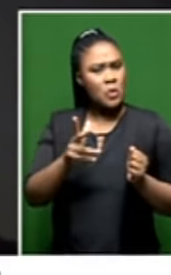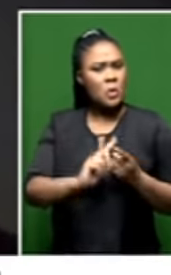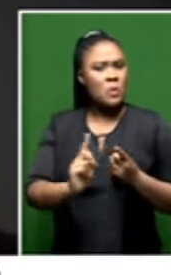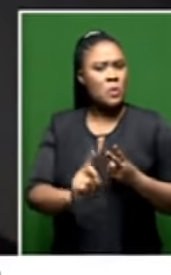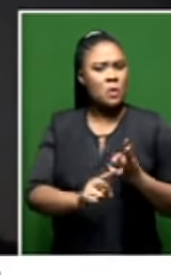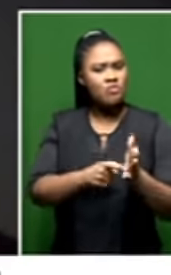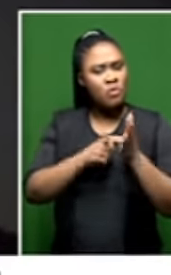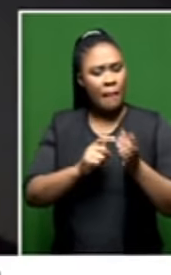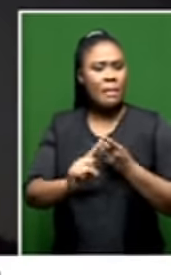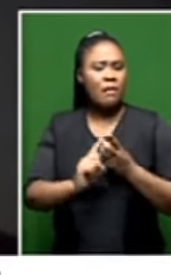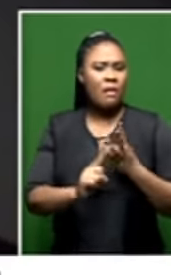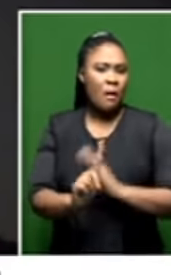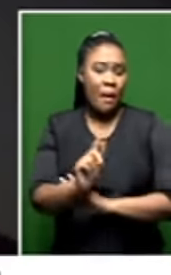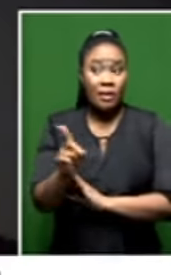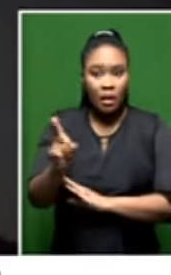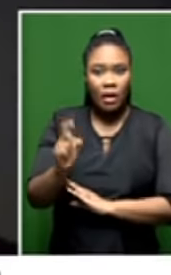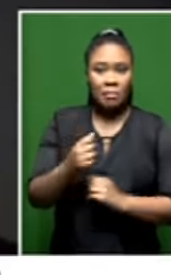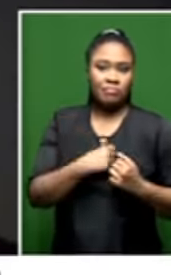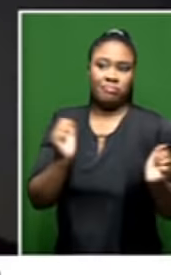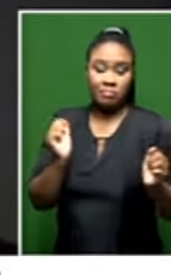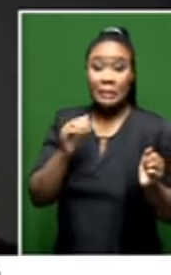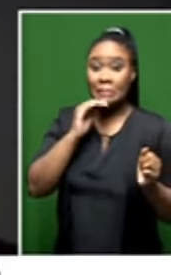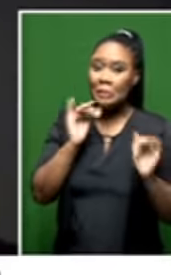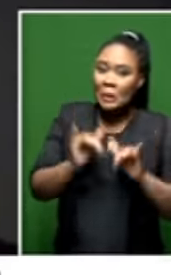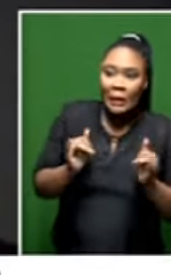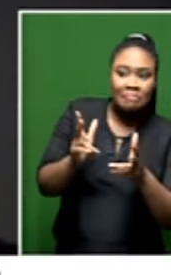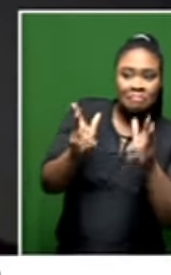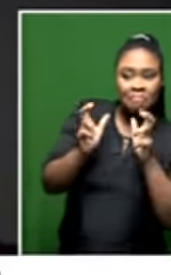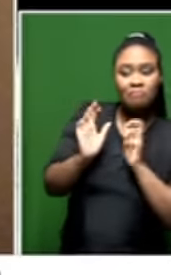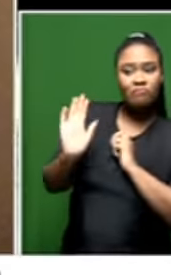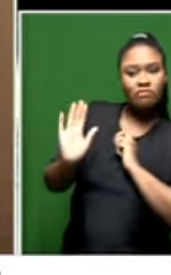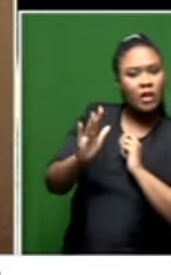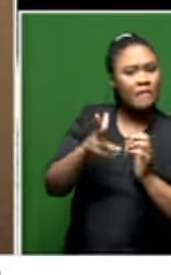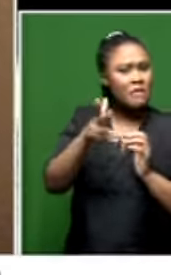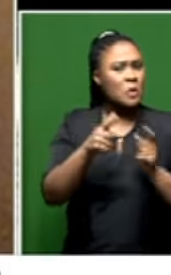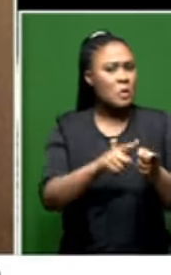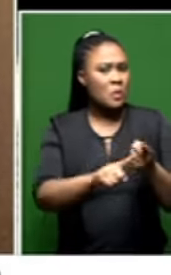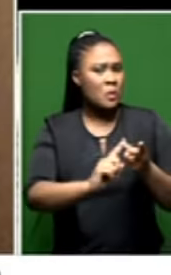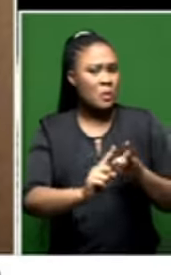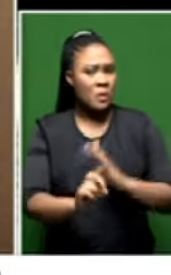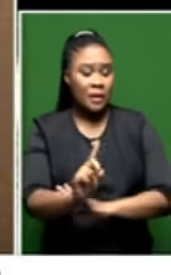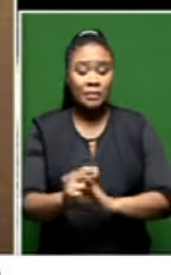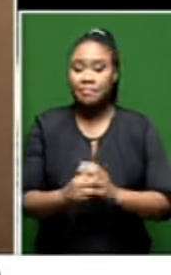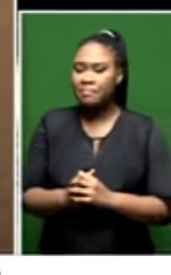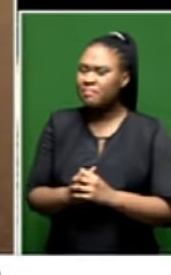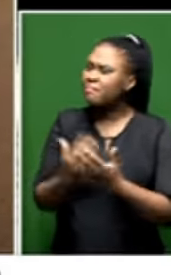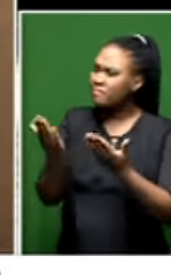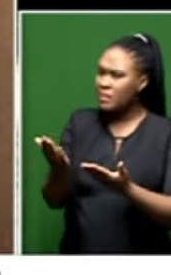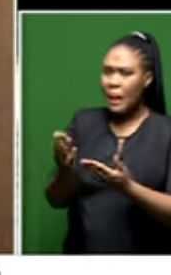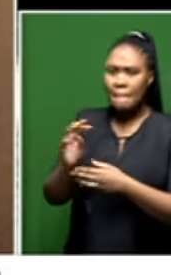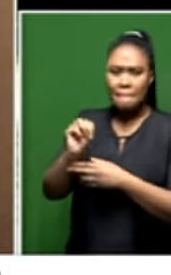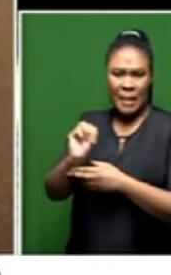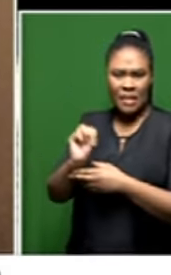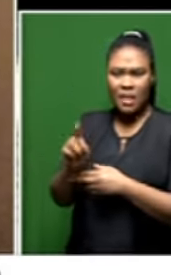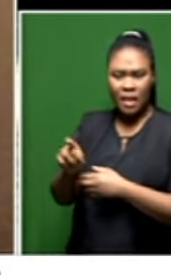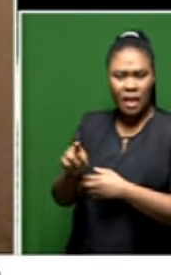Yeah. So we will have to wait and see how that plays out in the interviews. Is that concerning? I mean, Mbekezeli, let me come to you. I mean, the